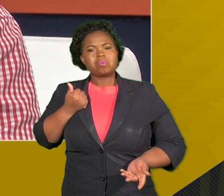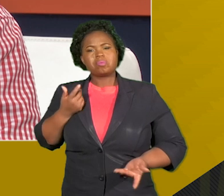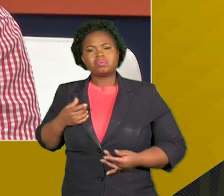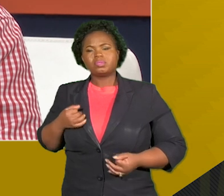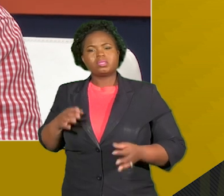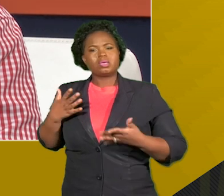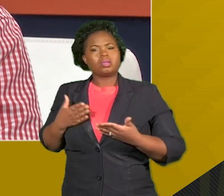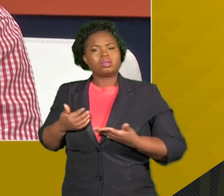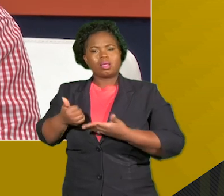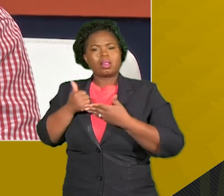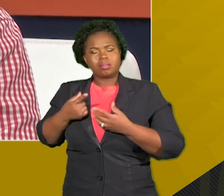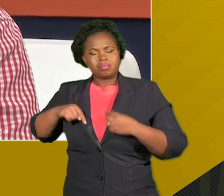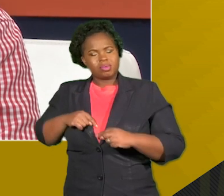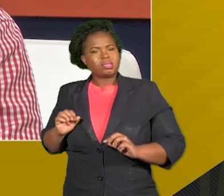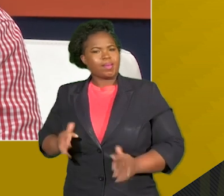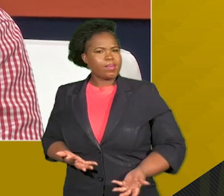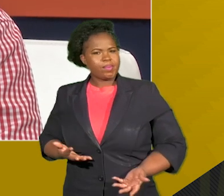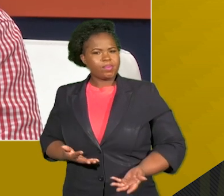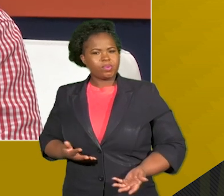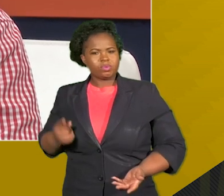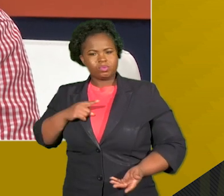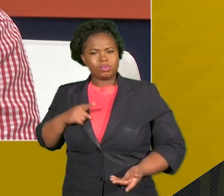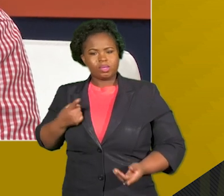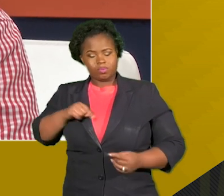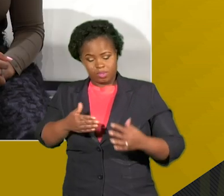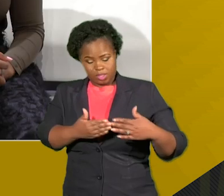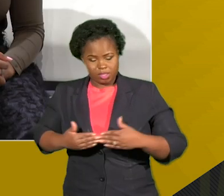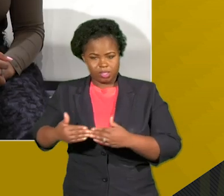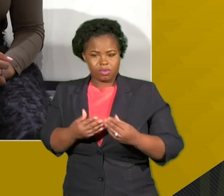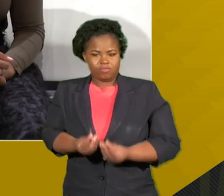our passion. Yeah. We are looking at the kids who